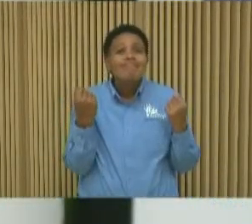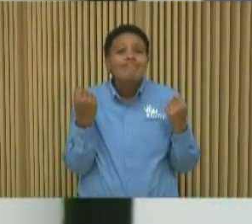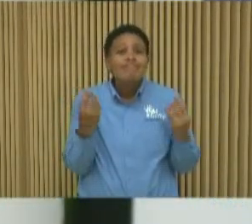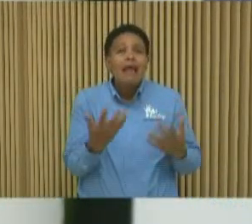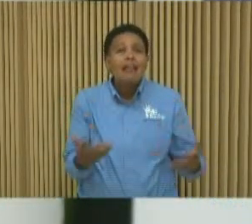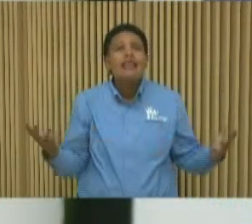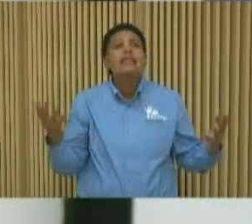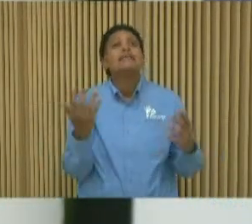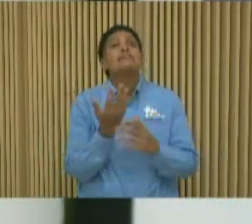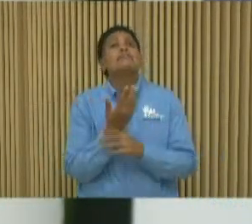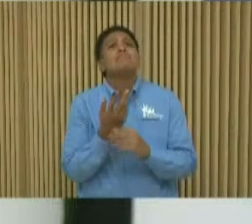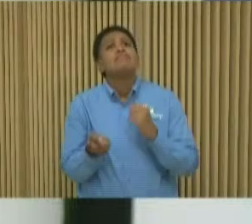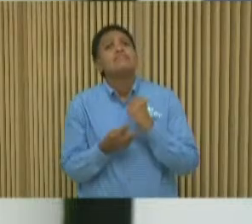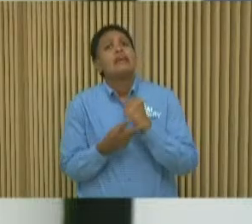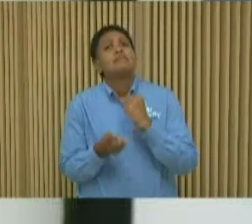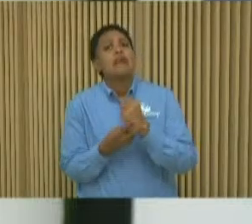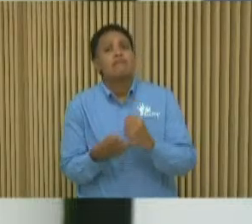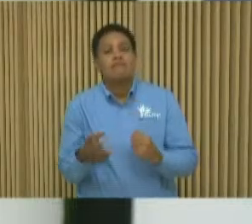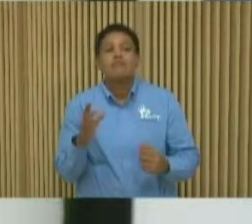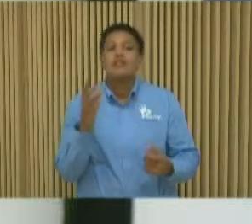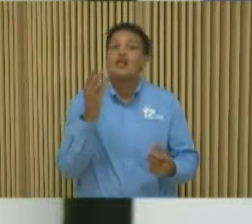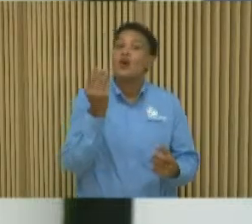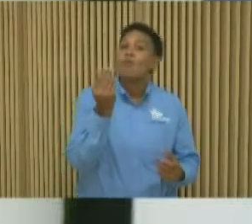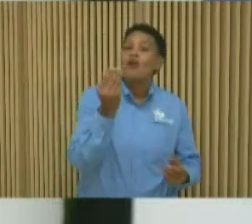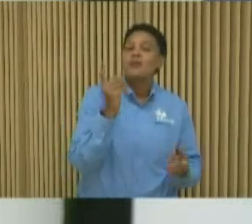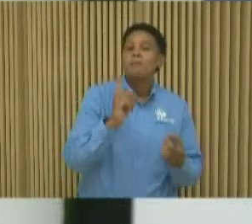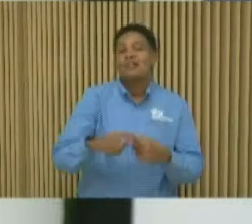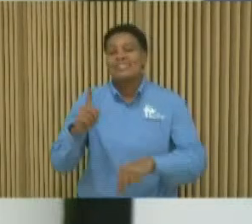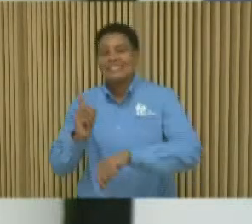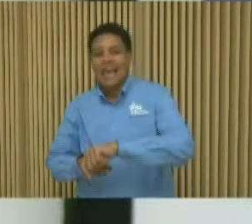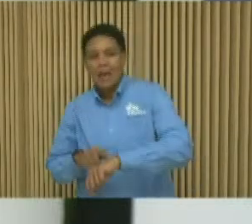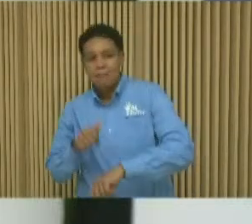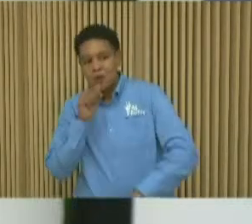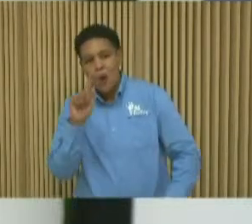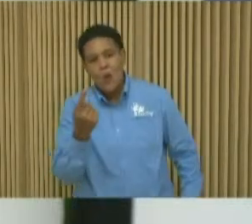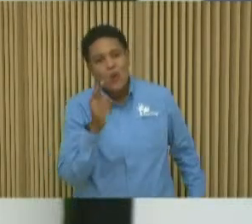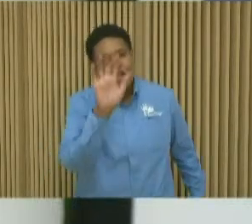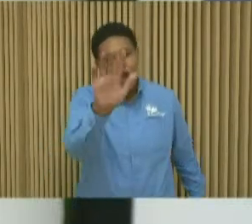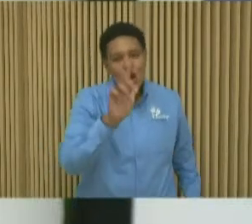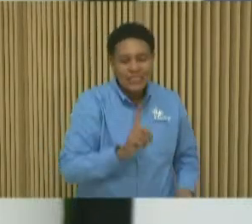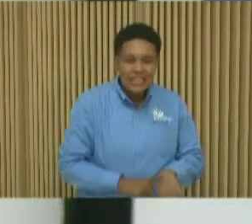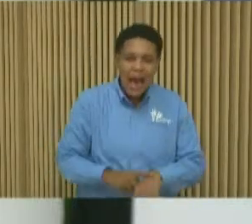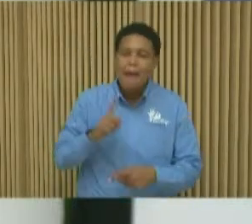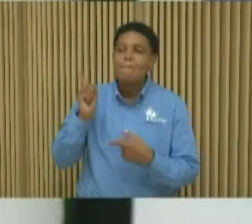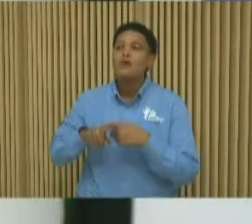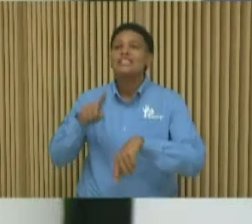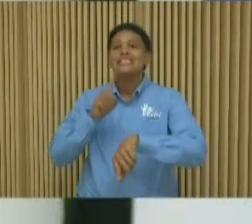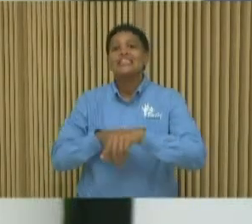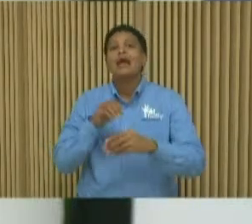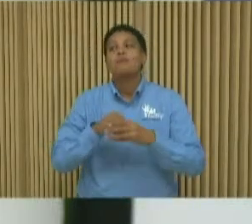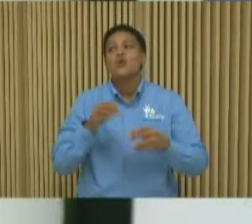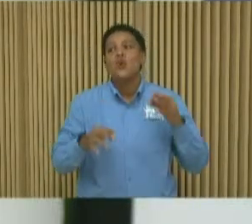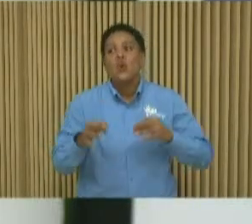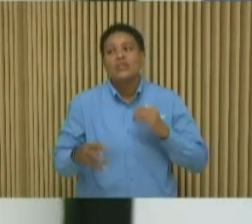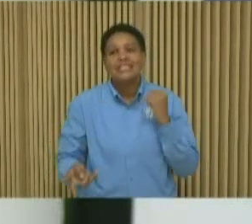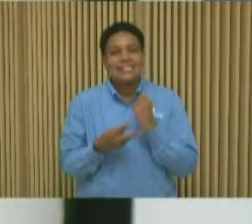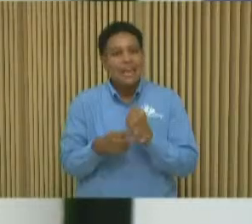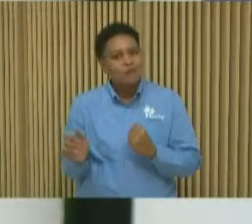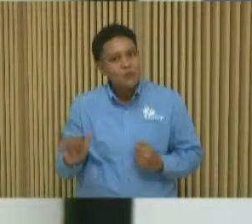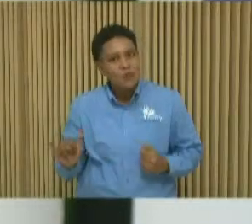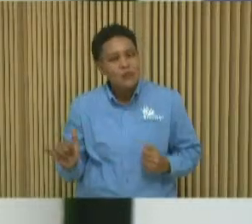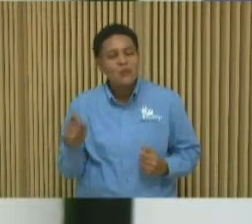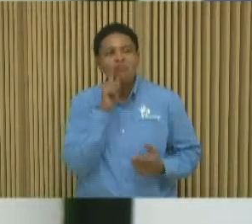also saves time and money. Right. Time, not only your time, but the time within the court system in and of itself. I'm talking